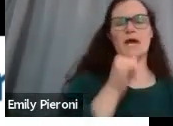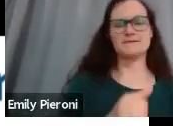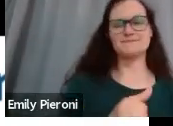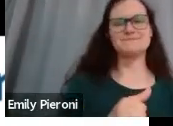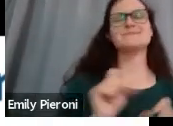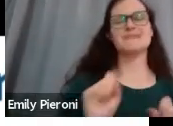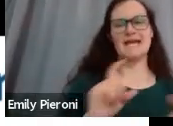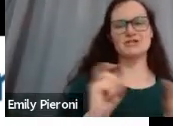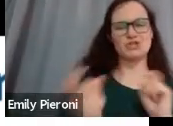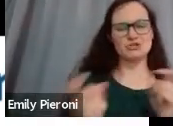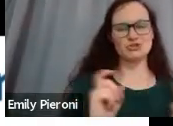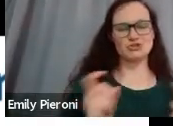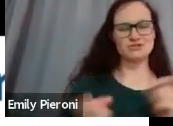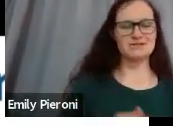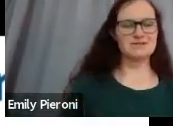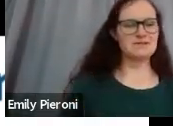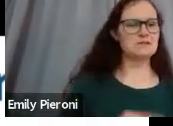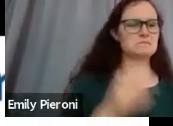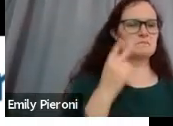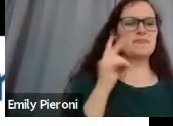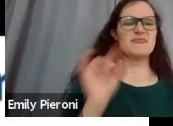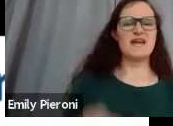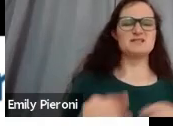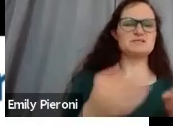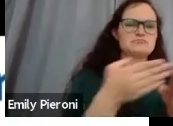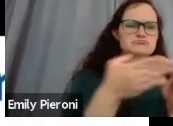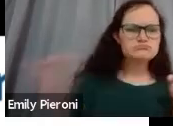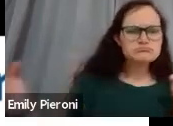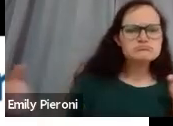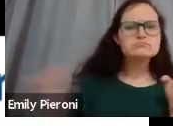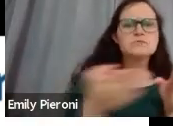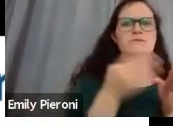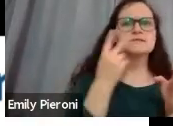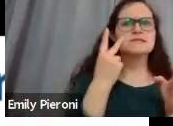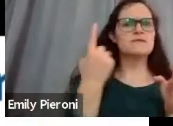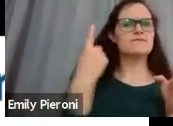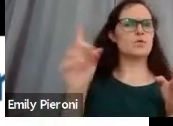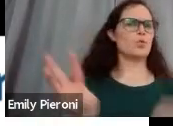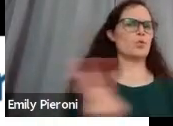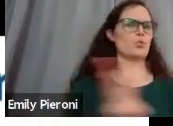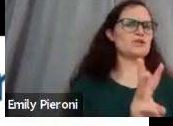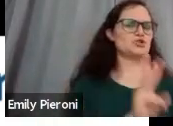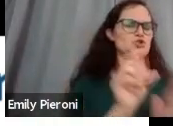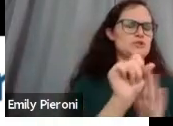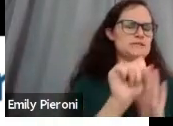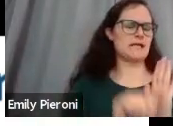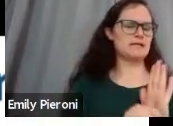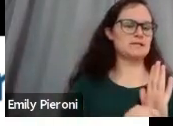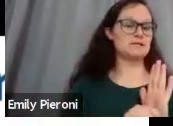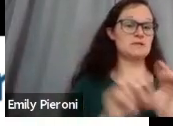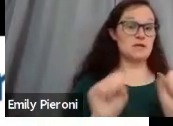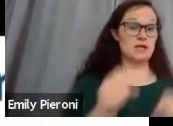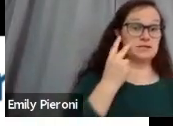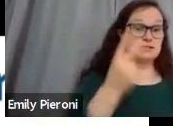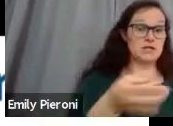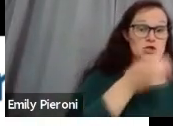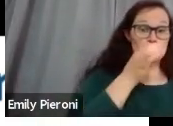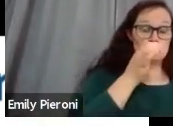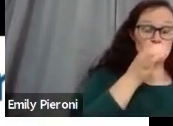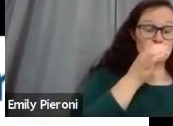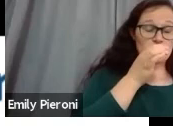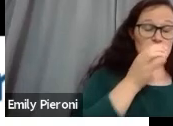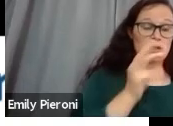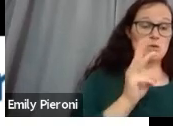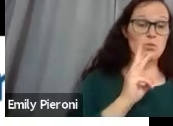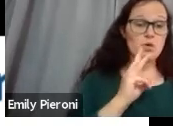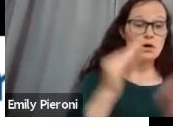we see across Western states. And you can see the changes from drinking water, aquifer storage and